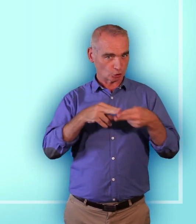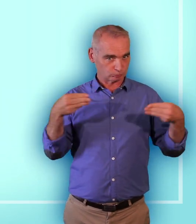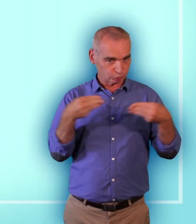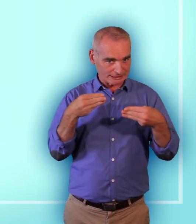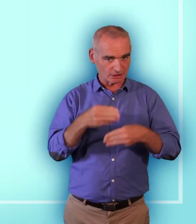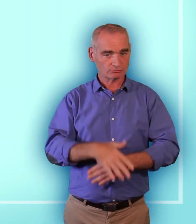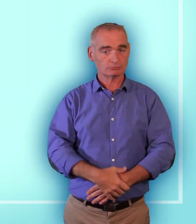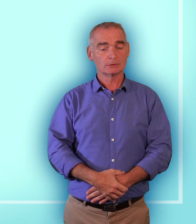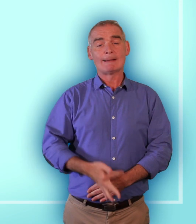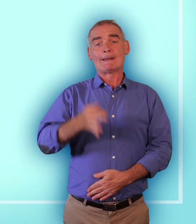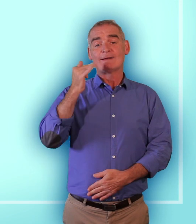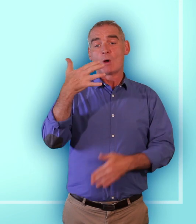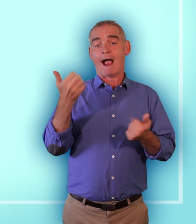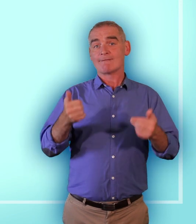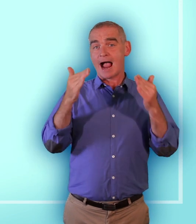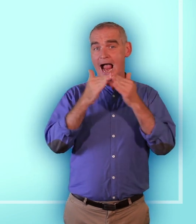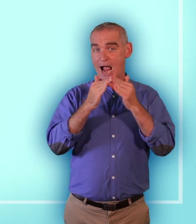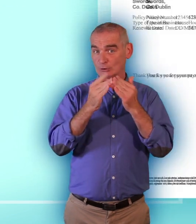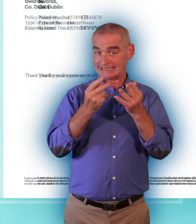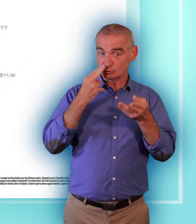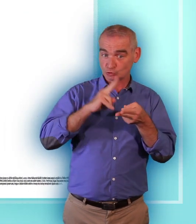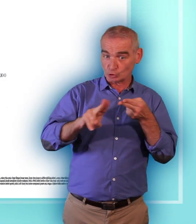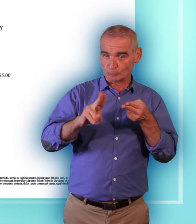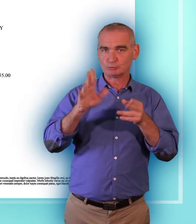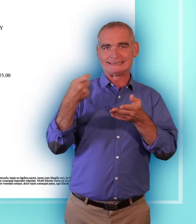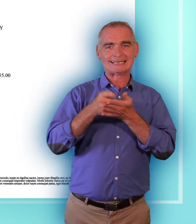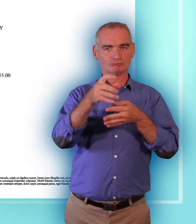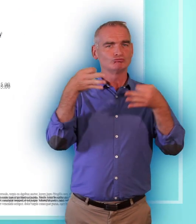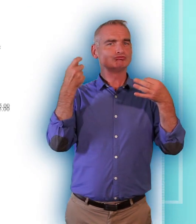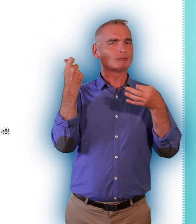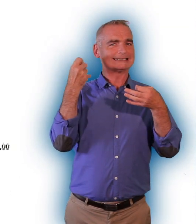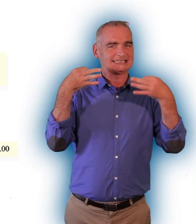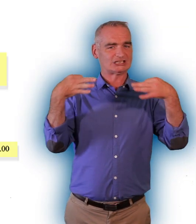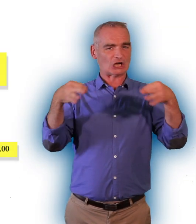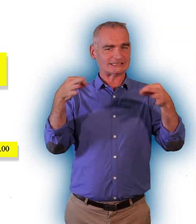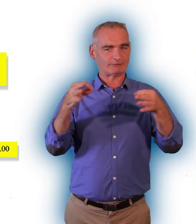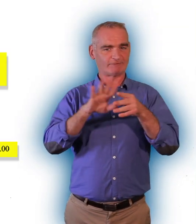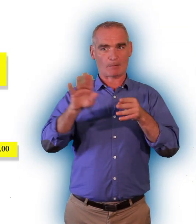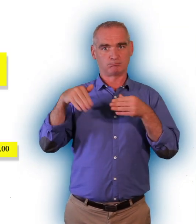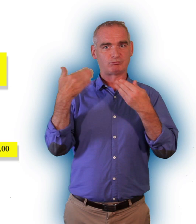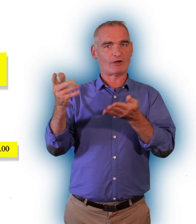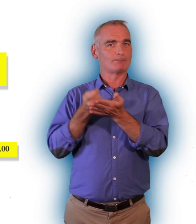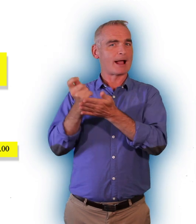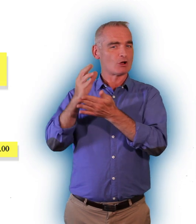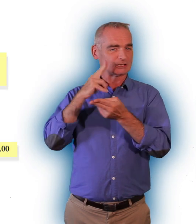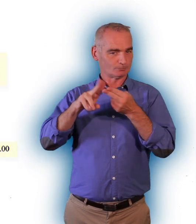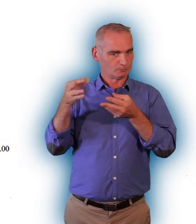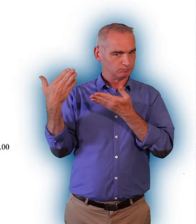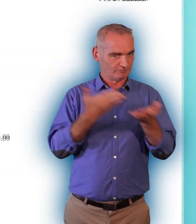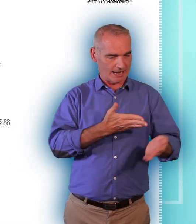insurance. If you have house insurance, send us recent certification from the provider confirming the payment.